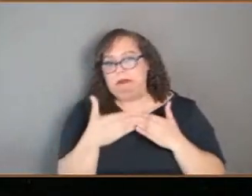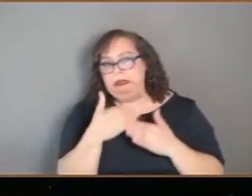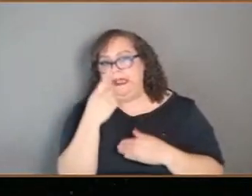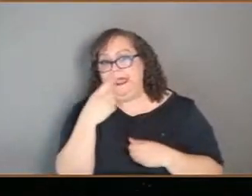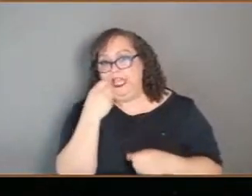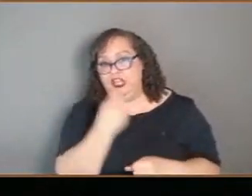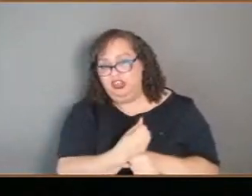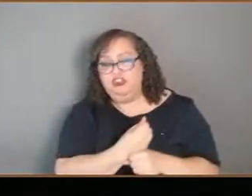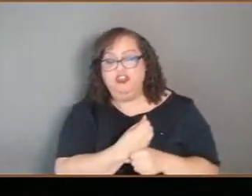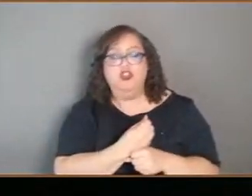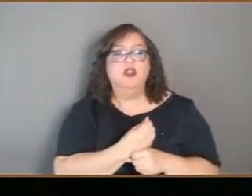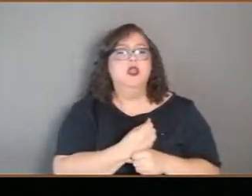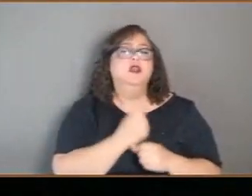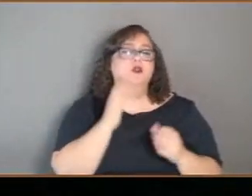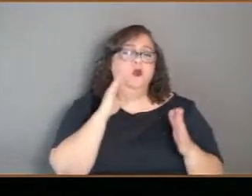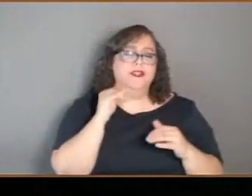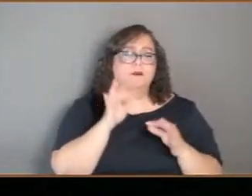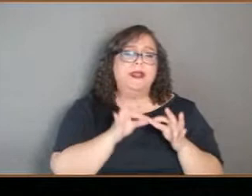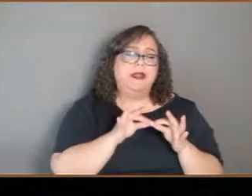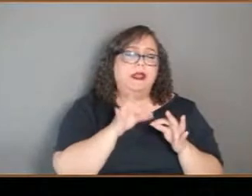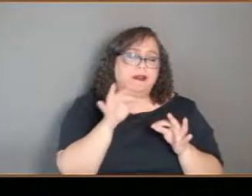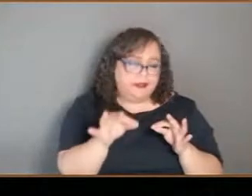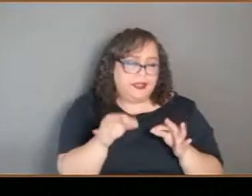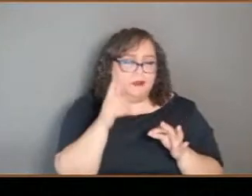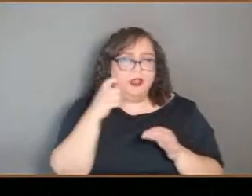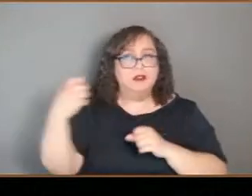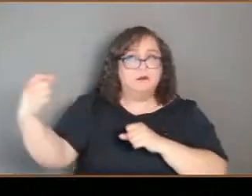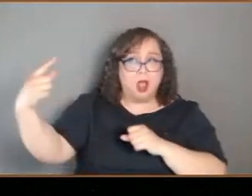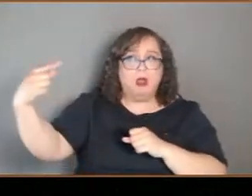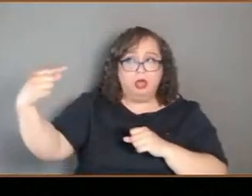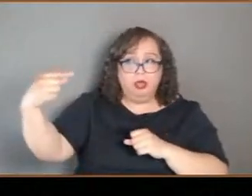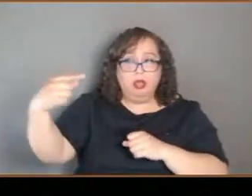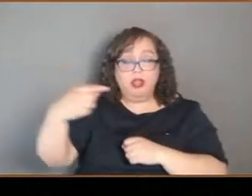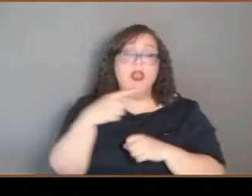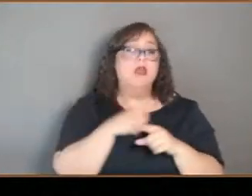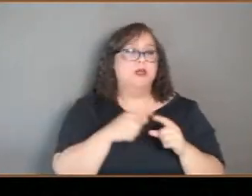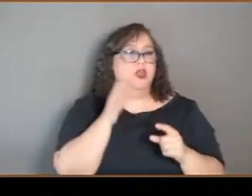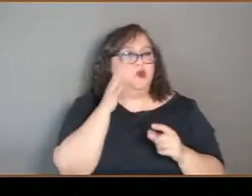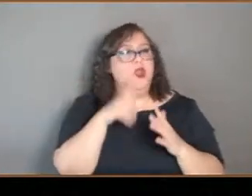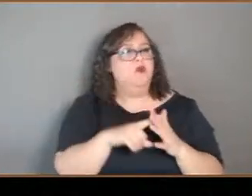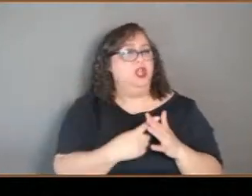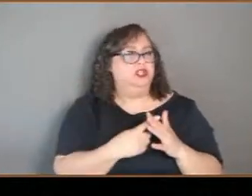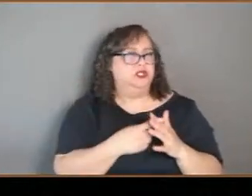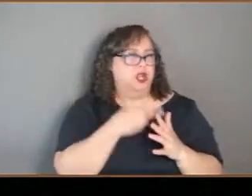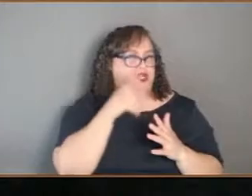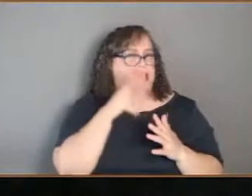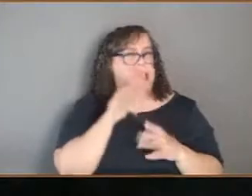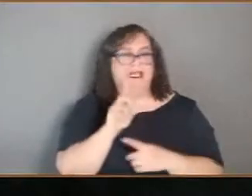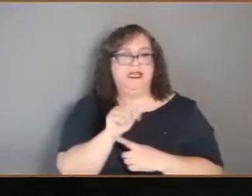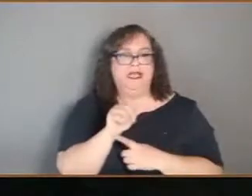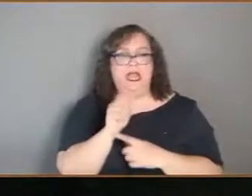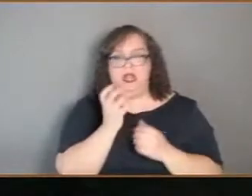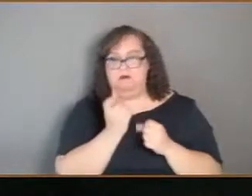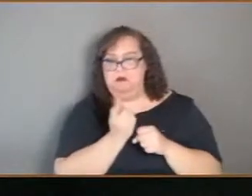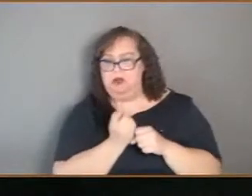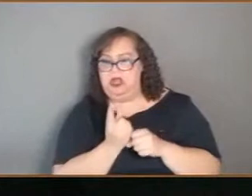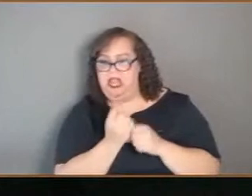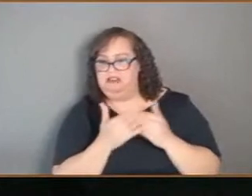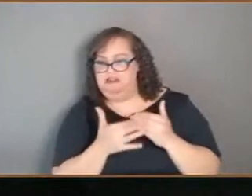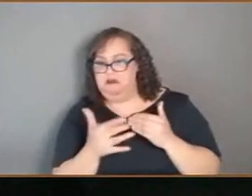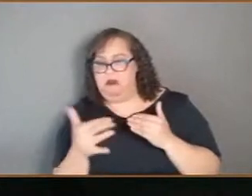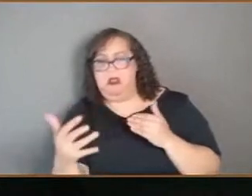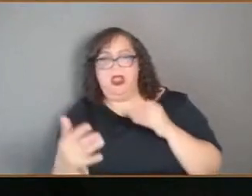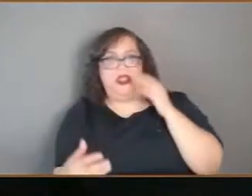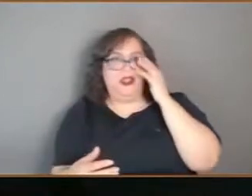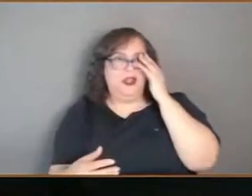bit of a delay. It does take time to bring the data down, but we'll be starting seeing data from next year throughout the mission. Oh, wow, that's amazing.